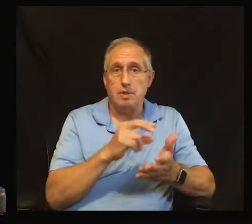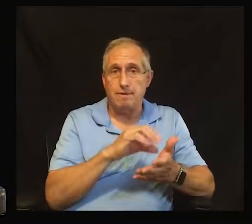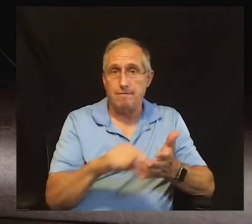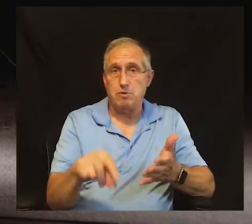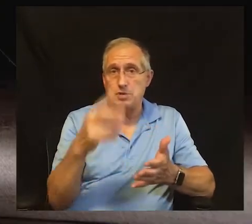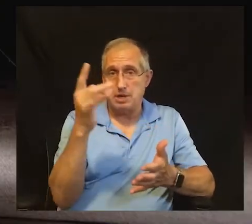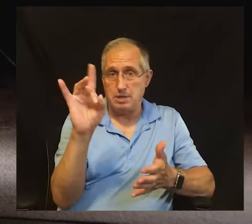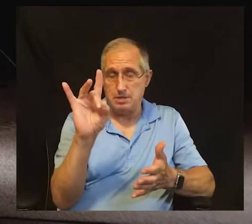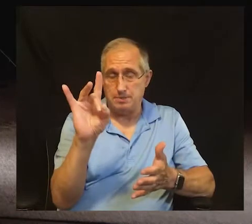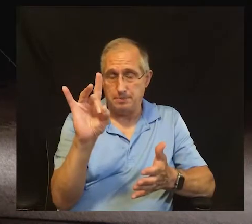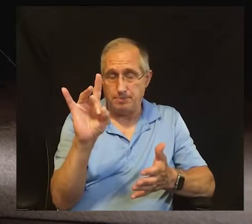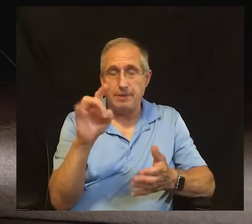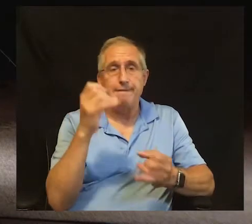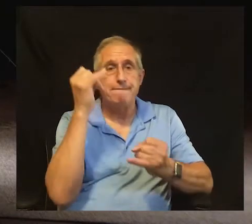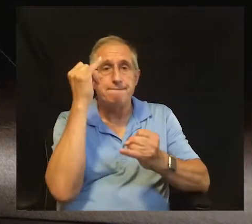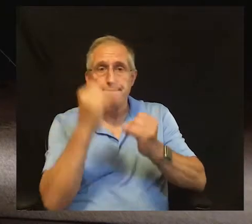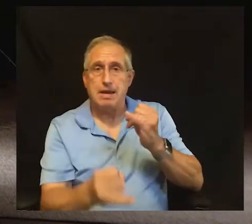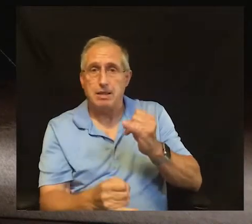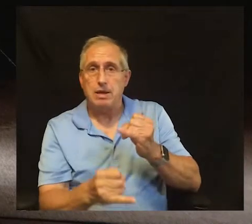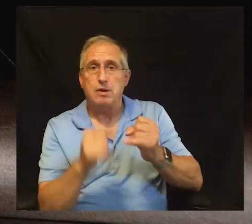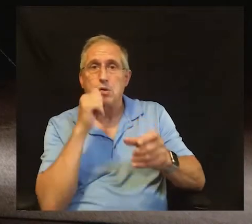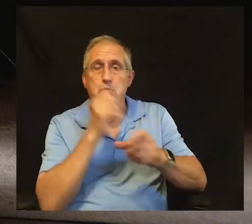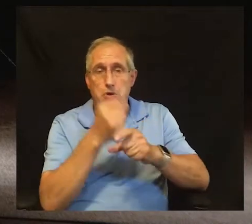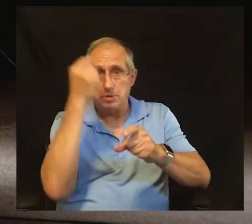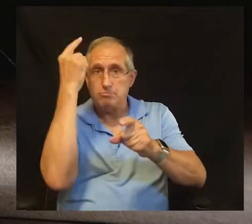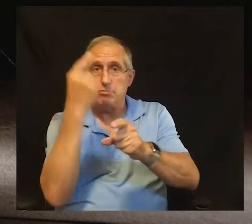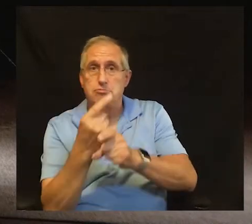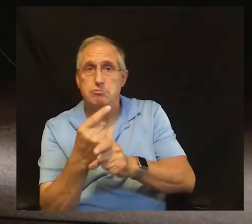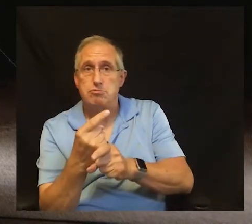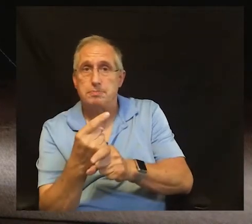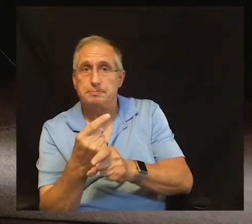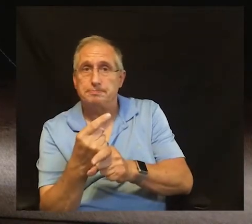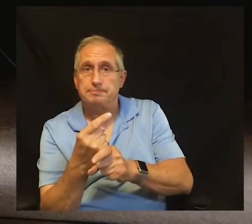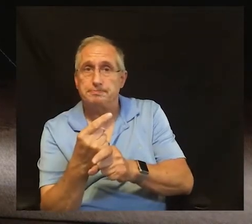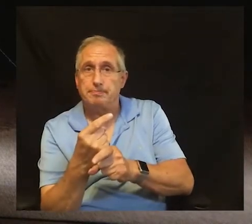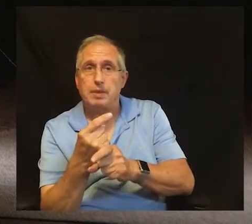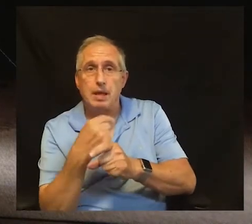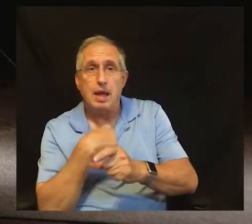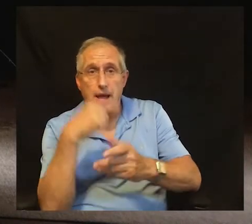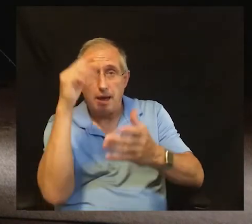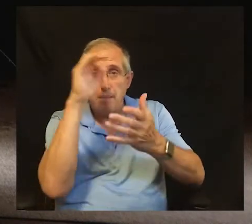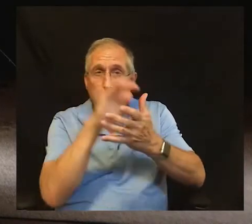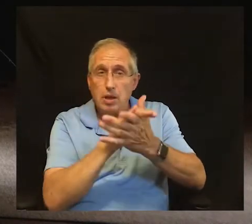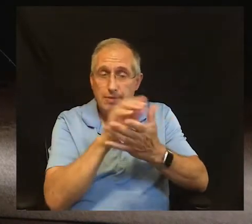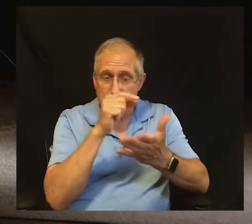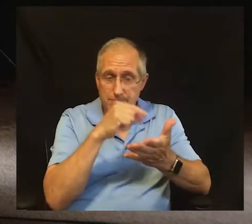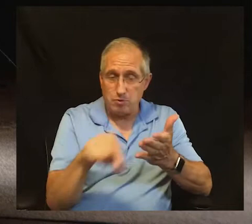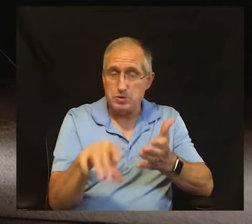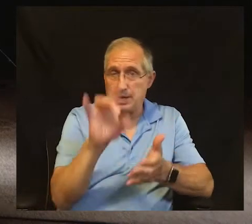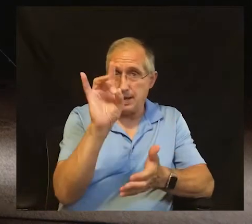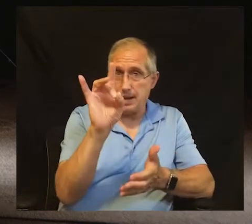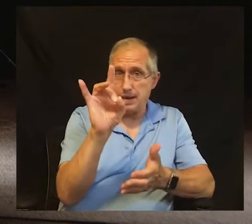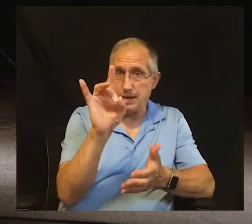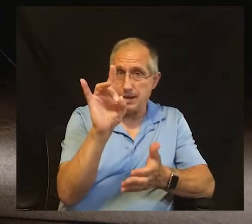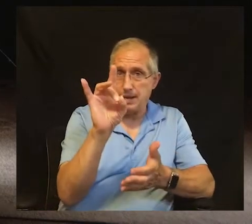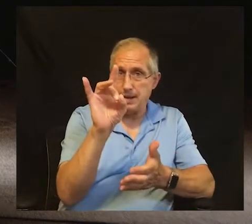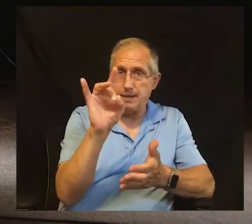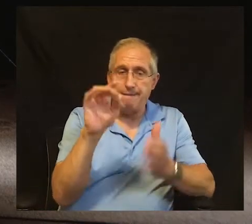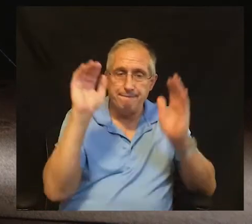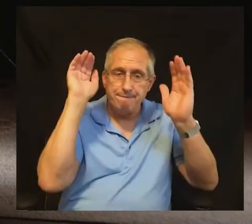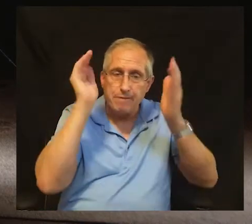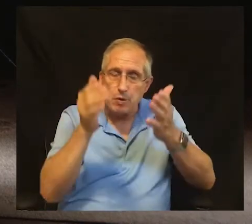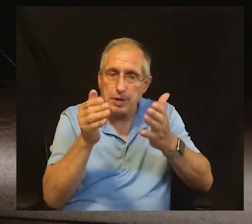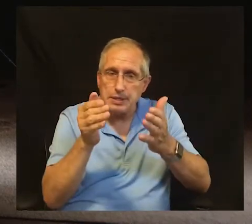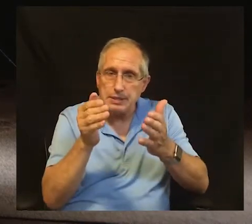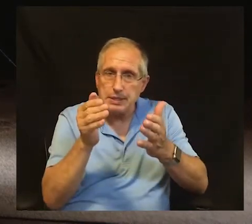verse again. Finally, brothers and sisters. See, I believe that this verse 8 is central to